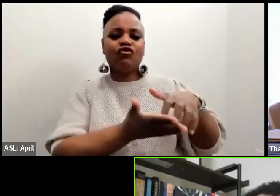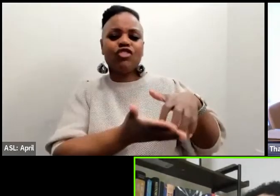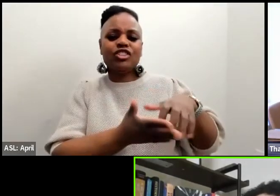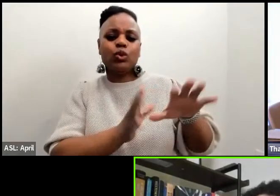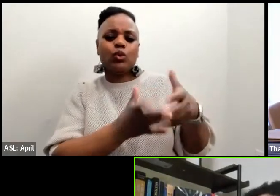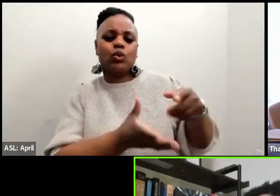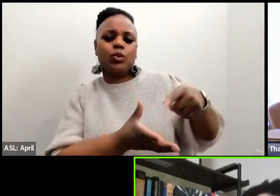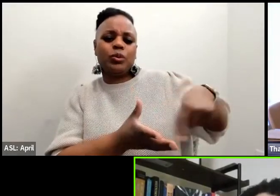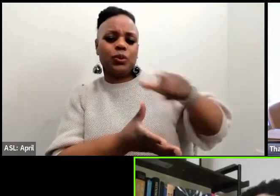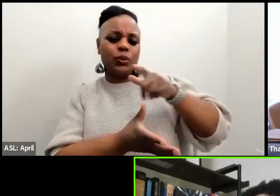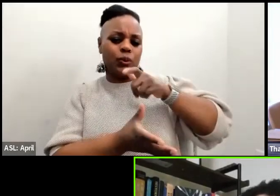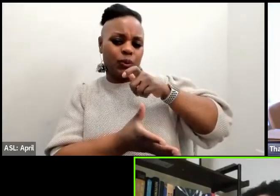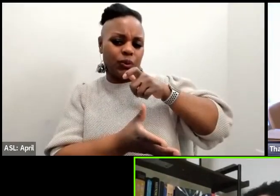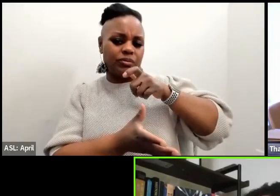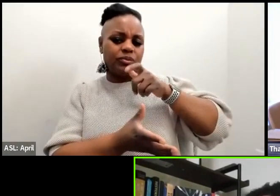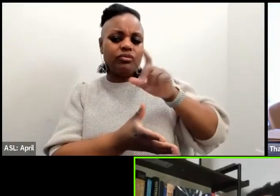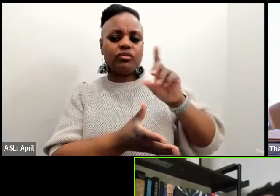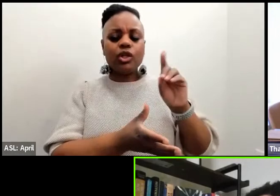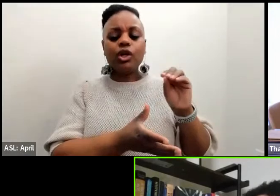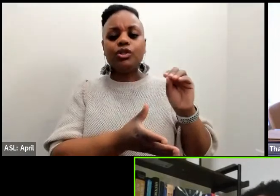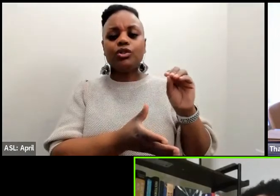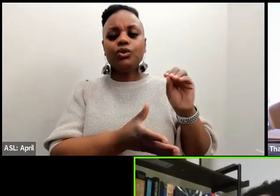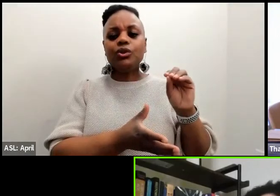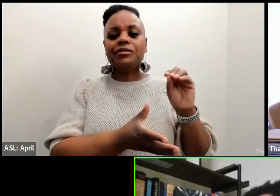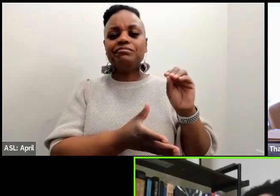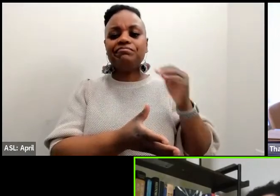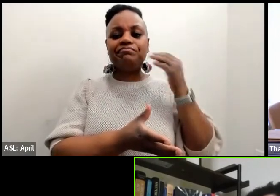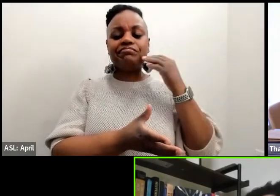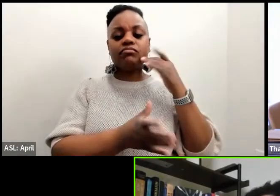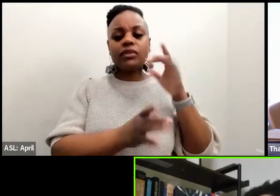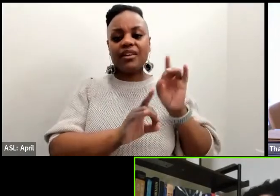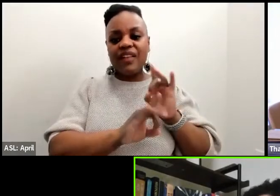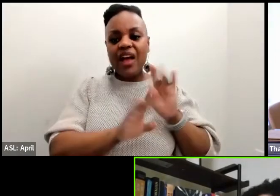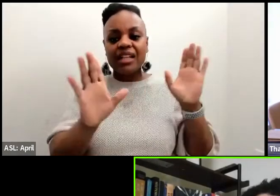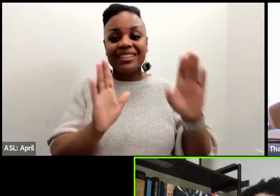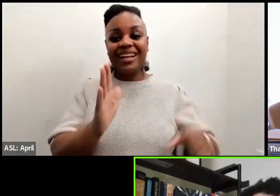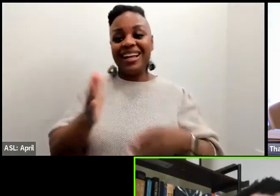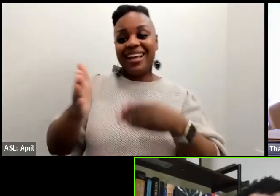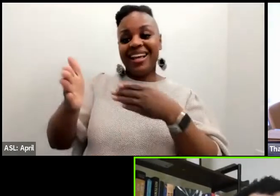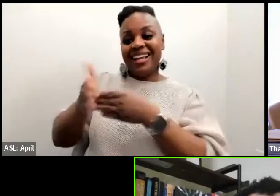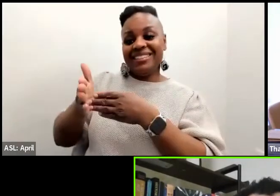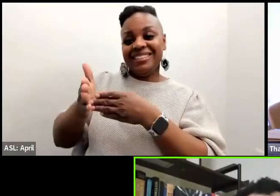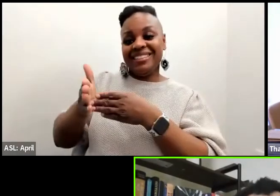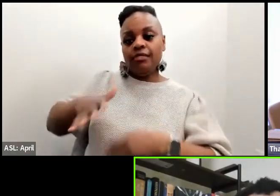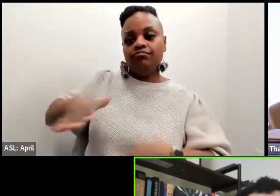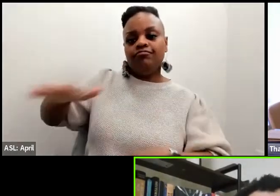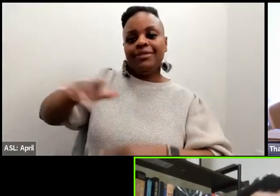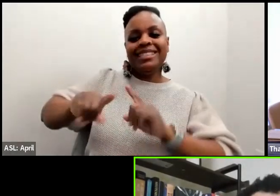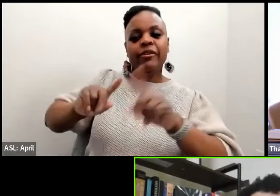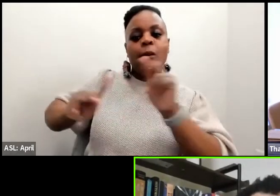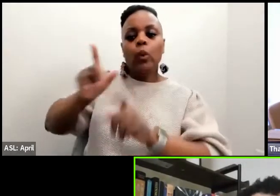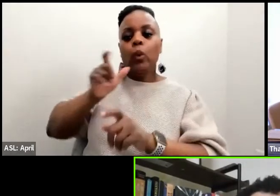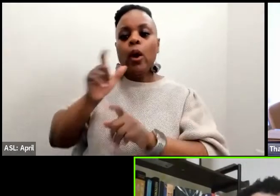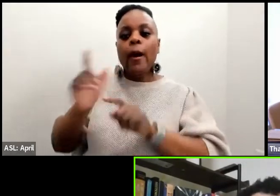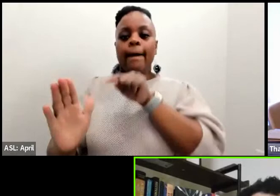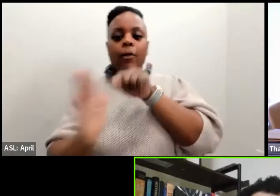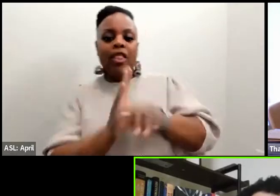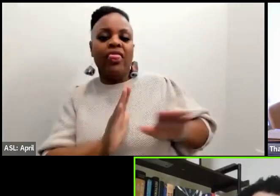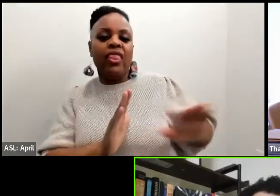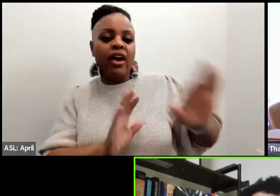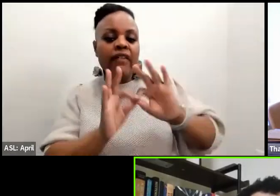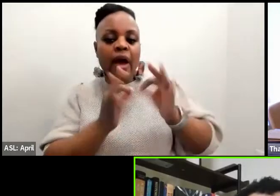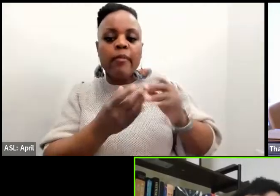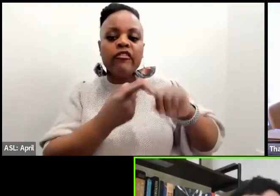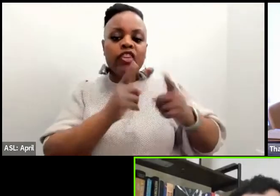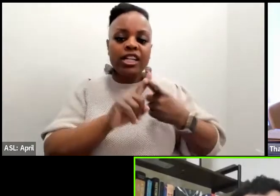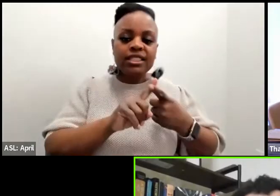selective violence or retributive violence against officers who had killed their best friends, their family, and stuff like that, right? And there's one way to think about this